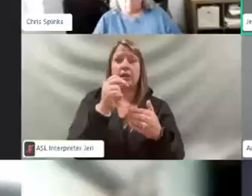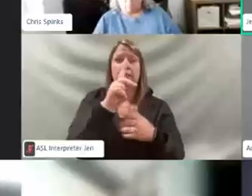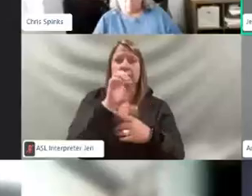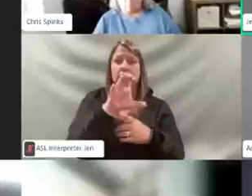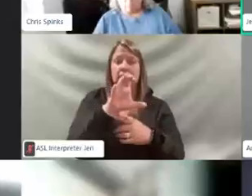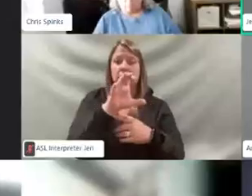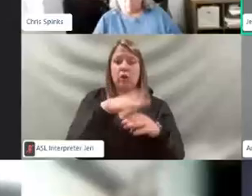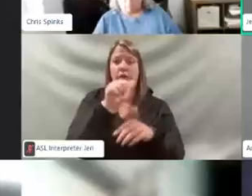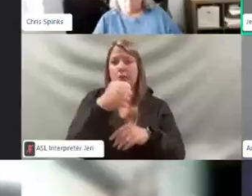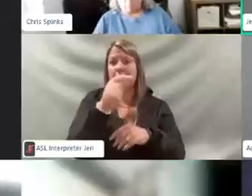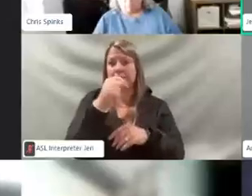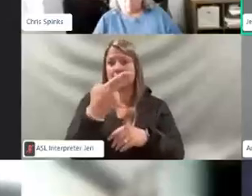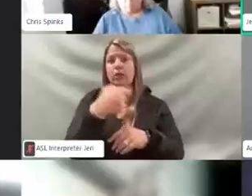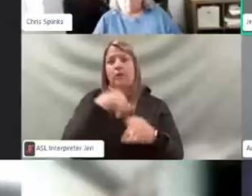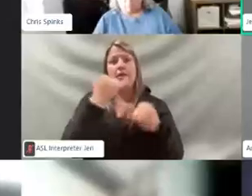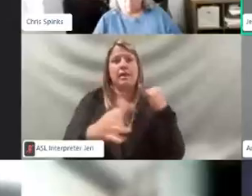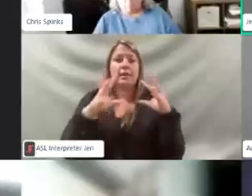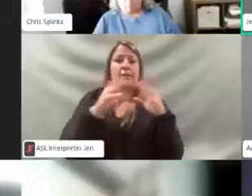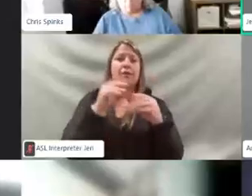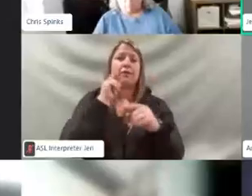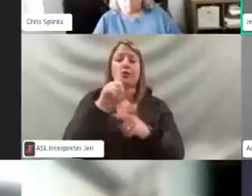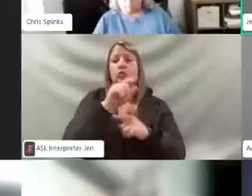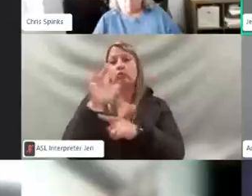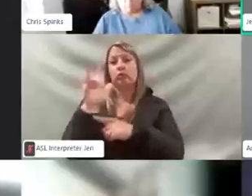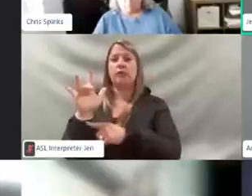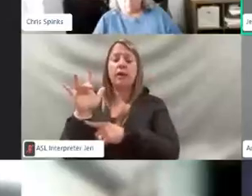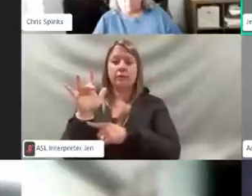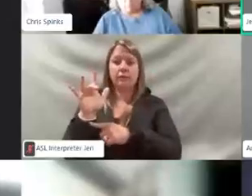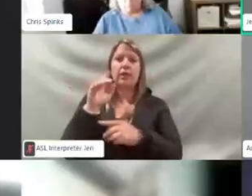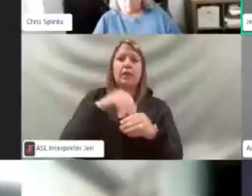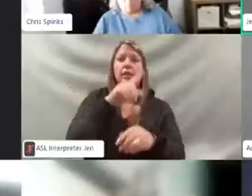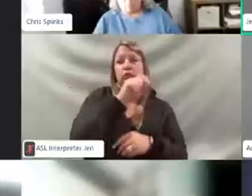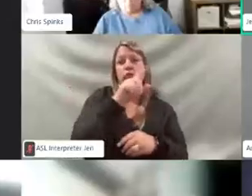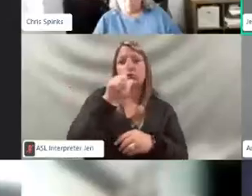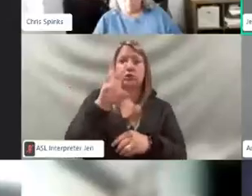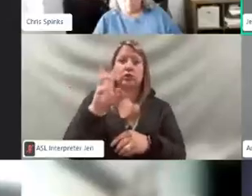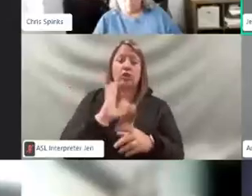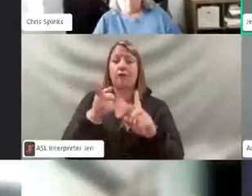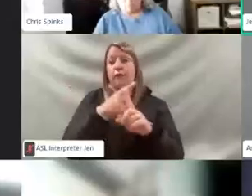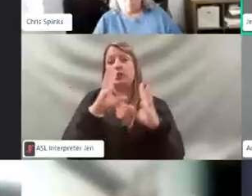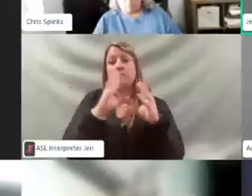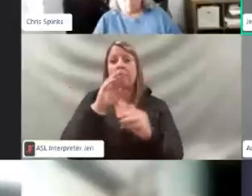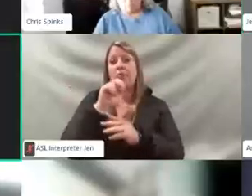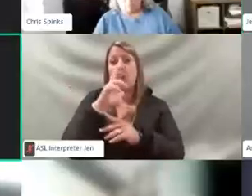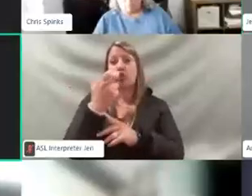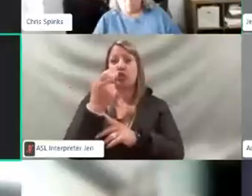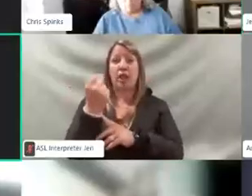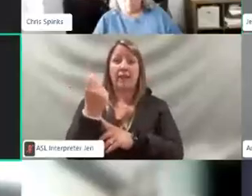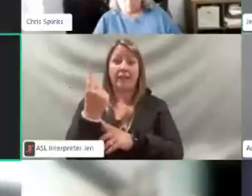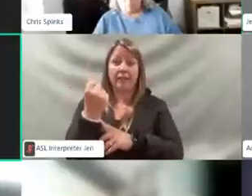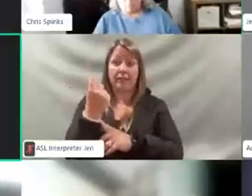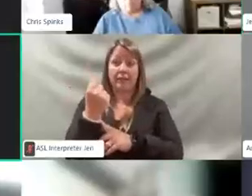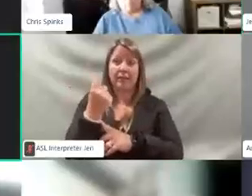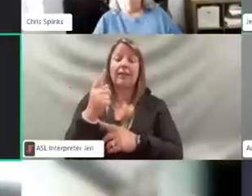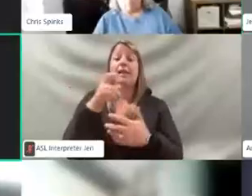December on the 10th, we will have our last meeting for 2025. And then in 2026, our first meeting will be March 11th.